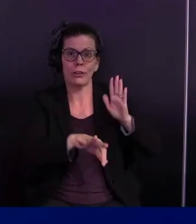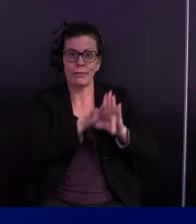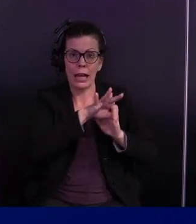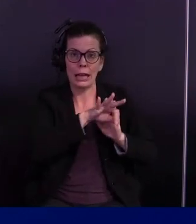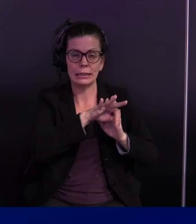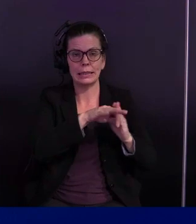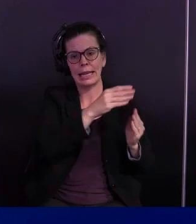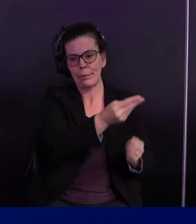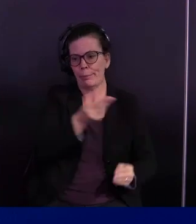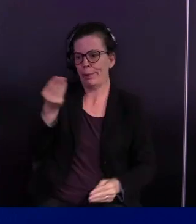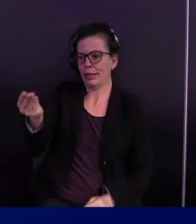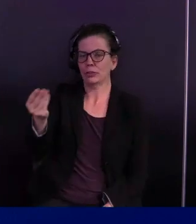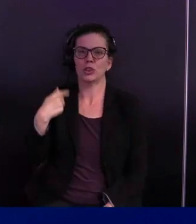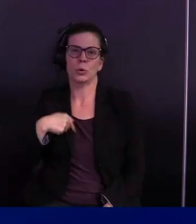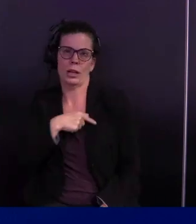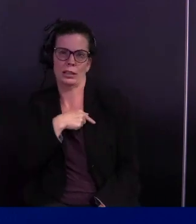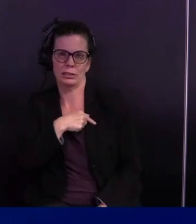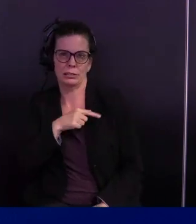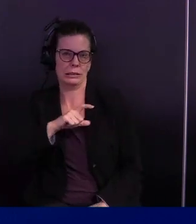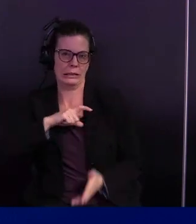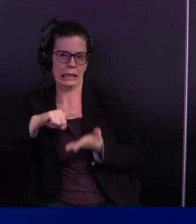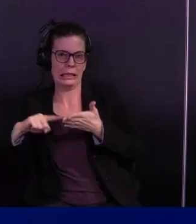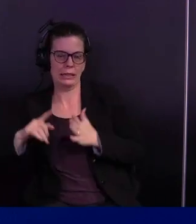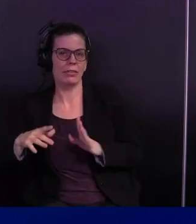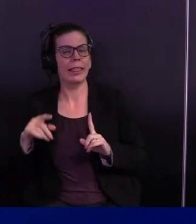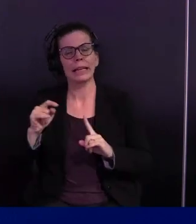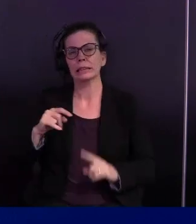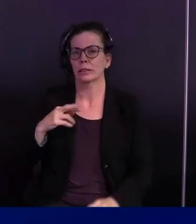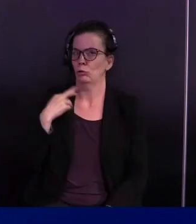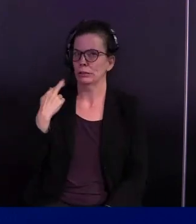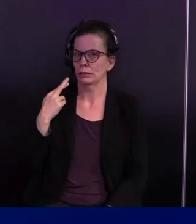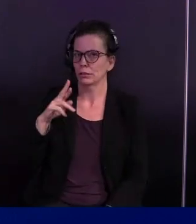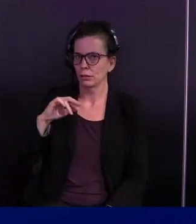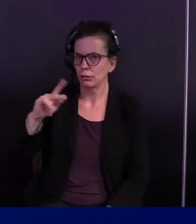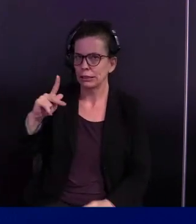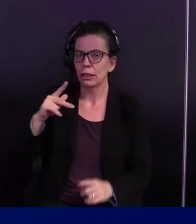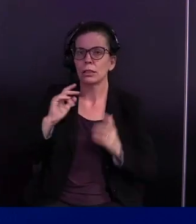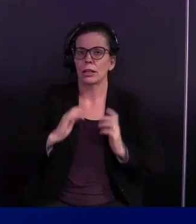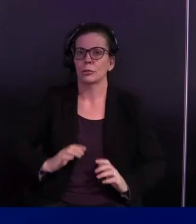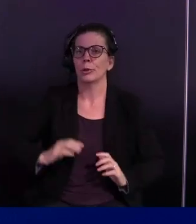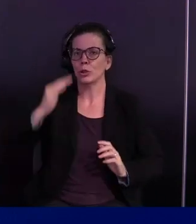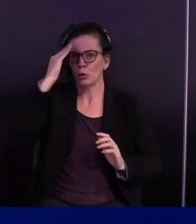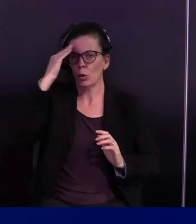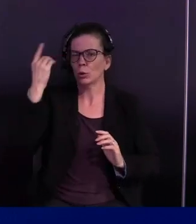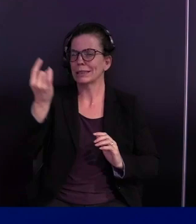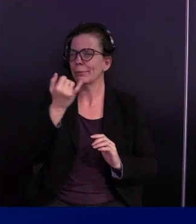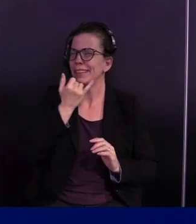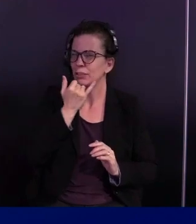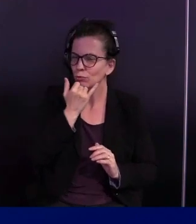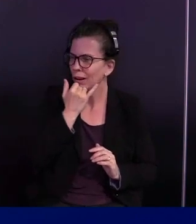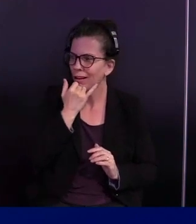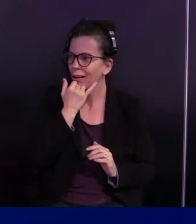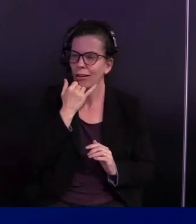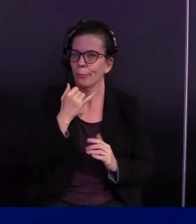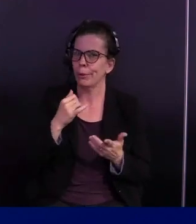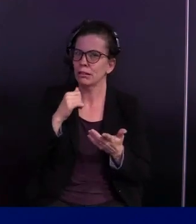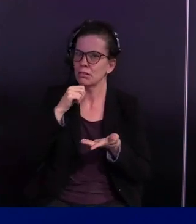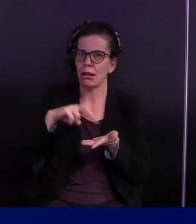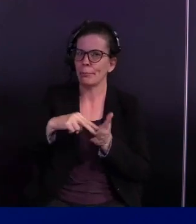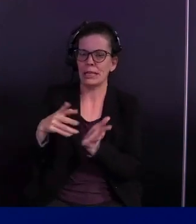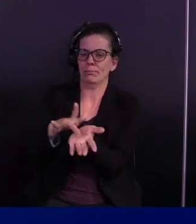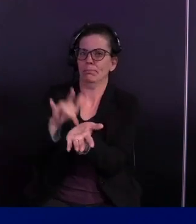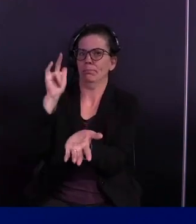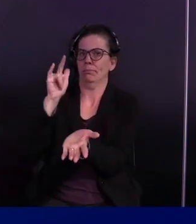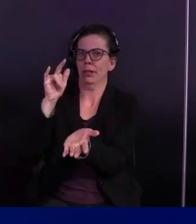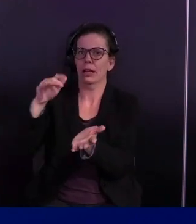can pass it to us, which that is a risk, right? A customer knows that there's something wrong, but it hasn't necessarily been abused yet